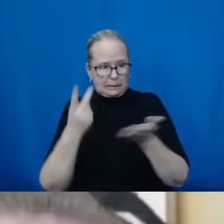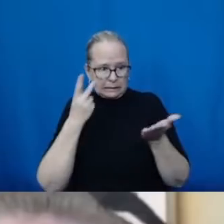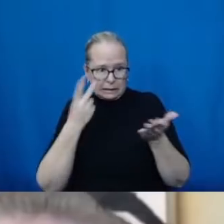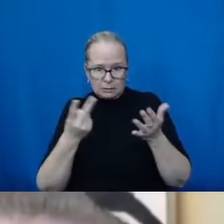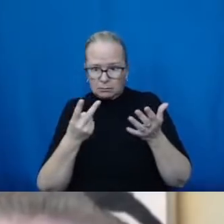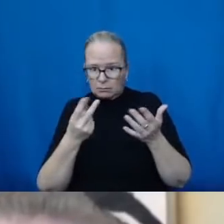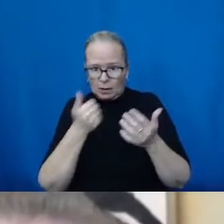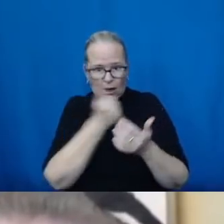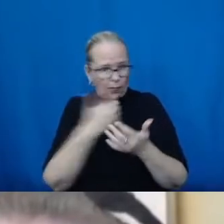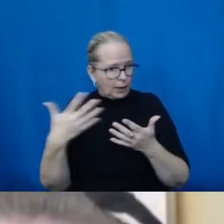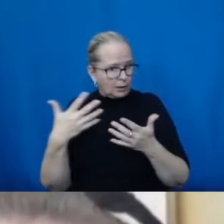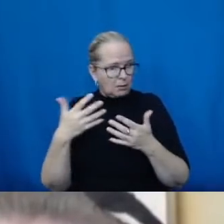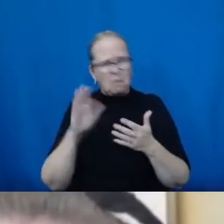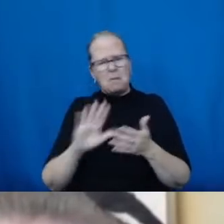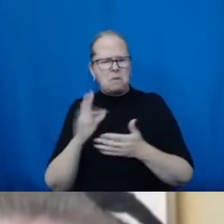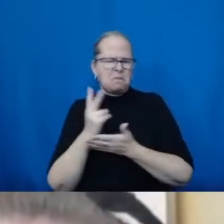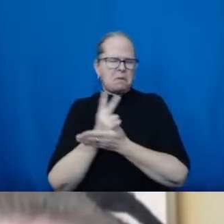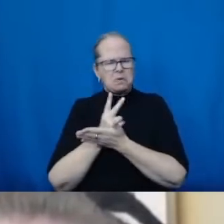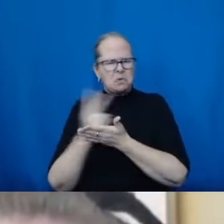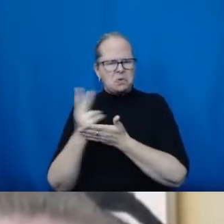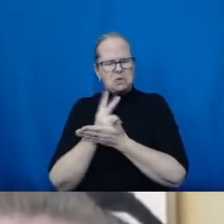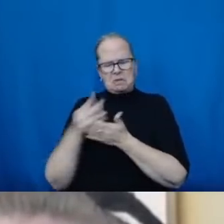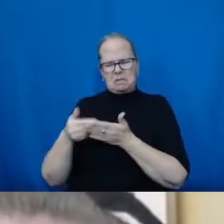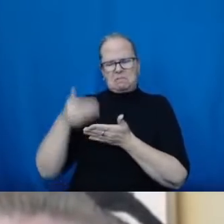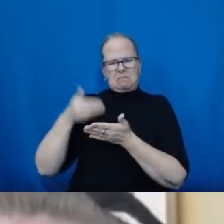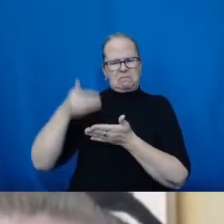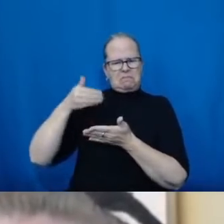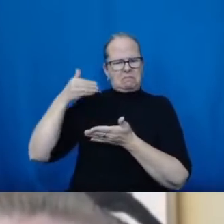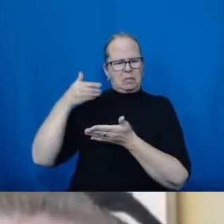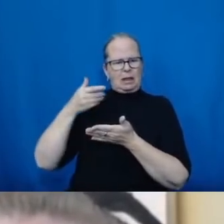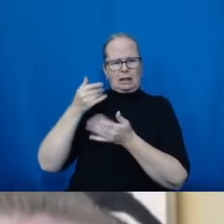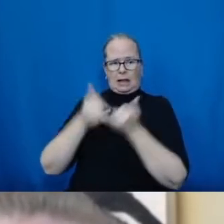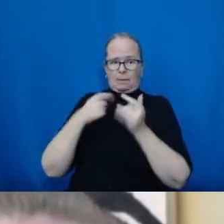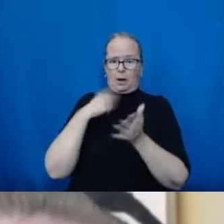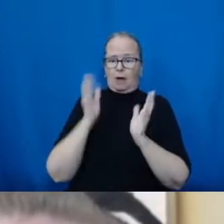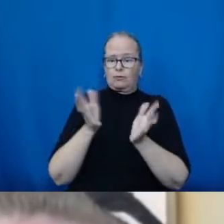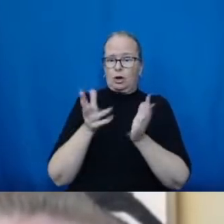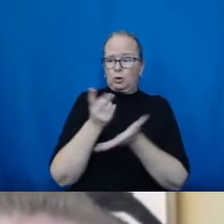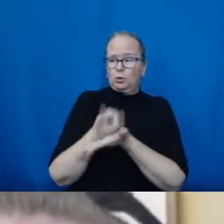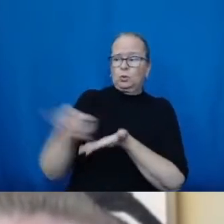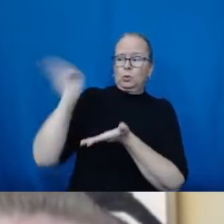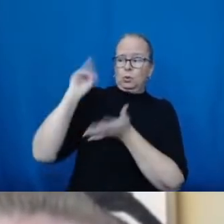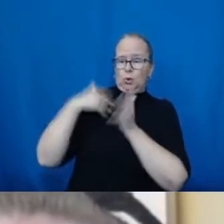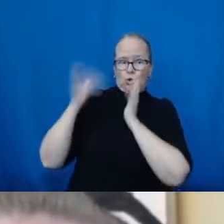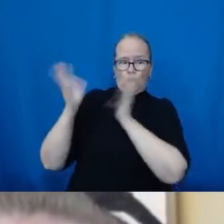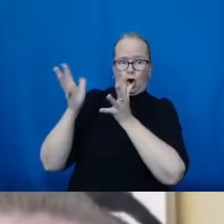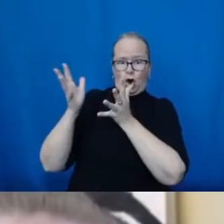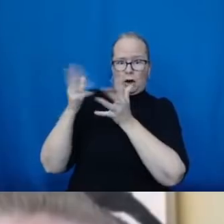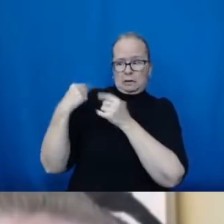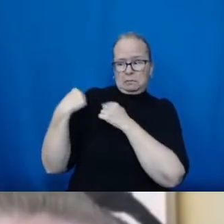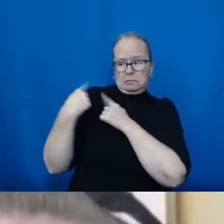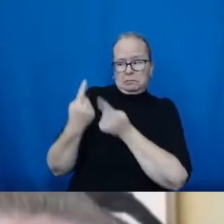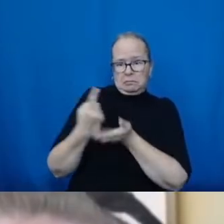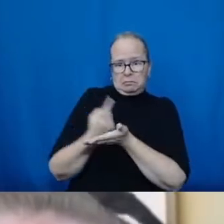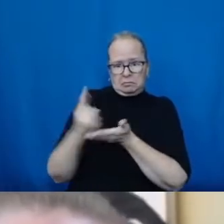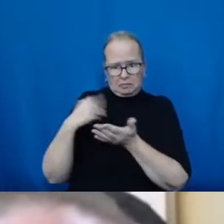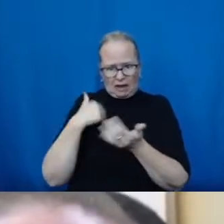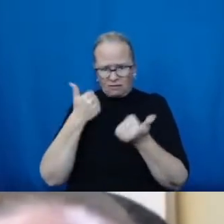conversation. What's preventing folks from vaccine access at our current time and